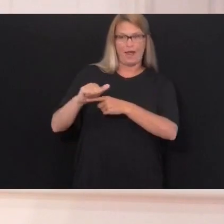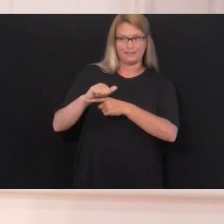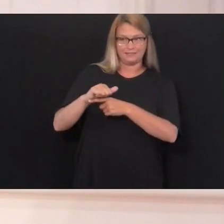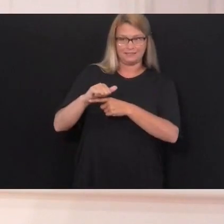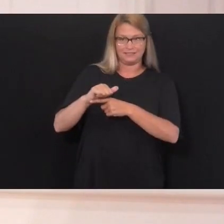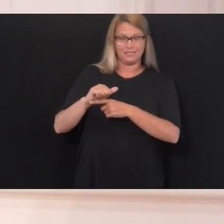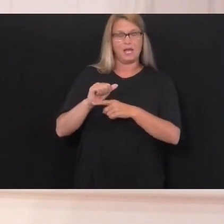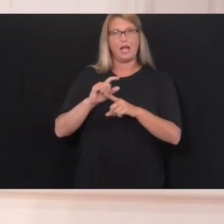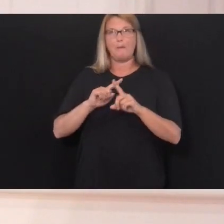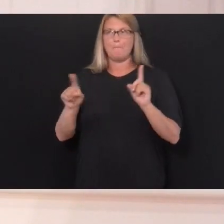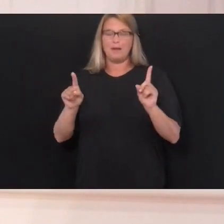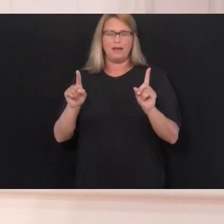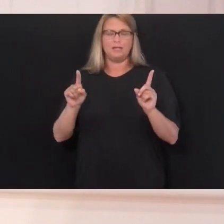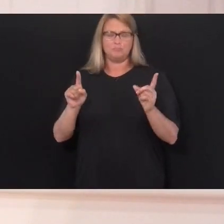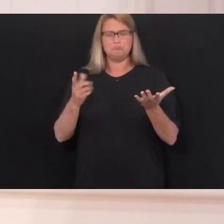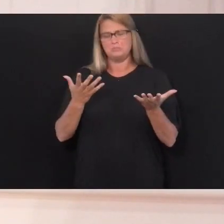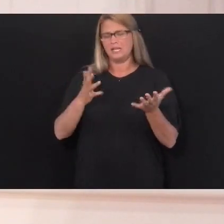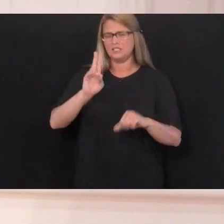tremendous help.